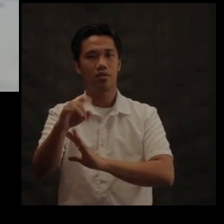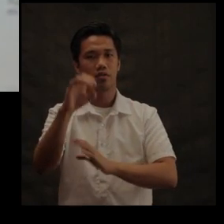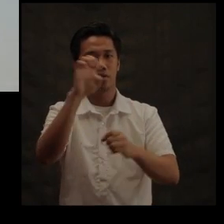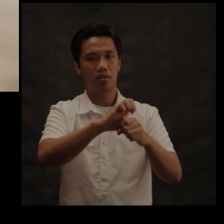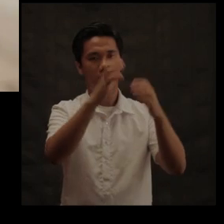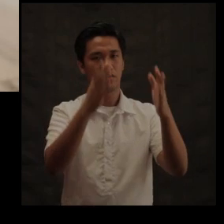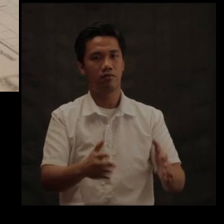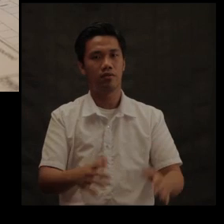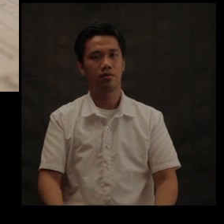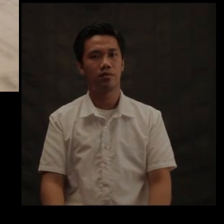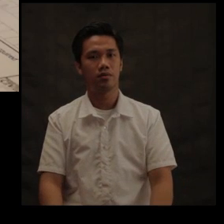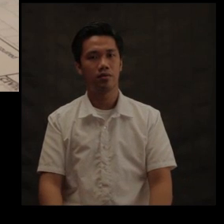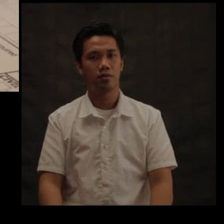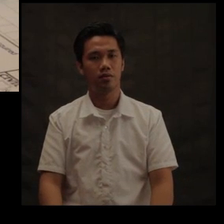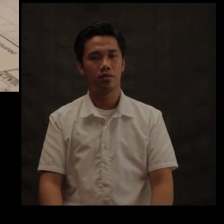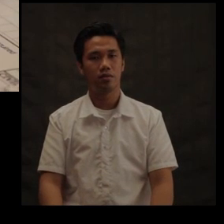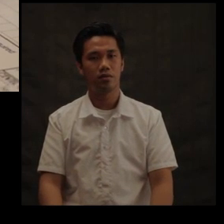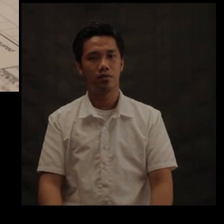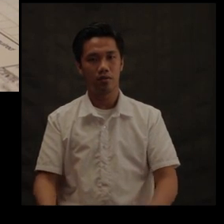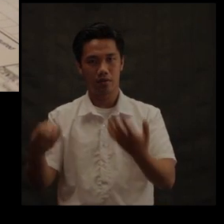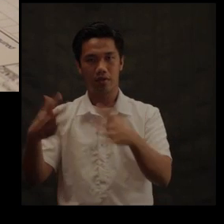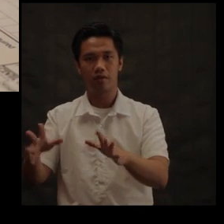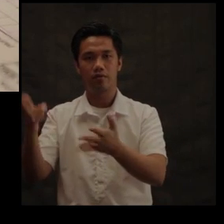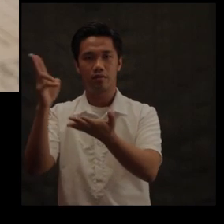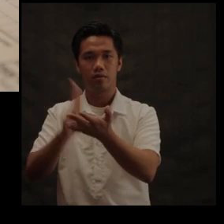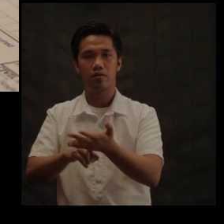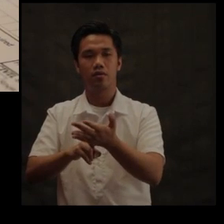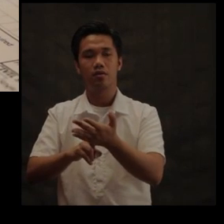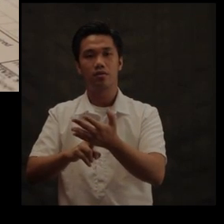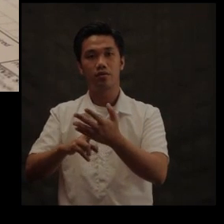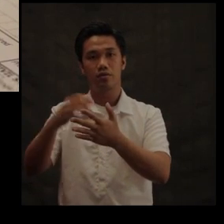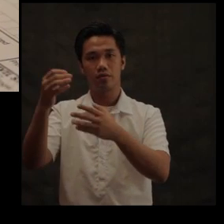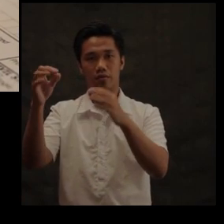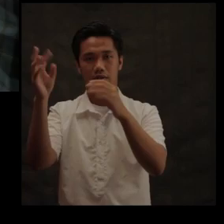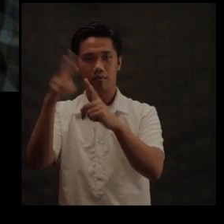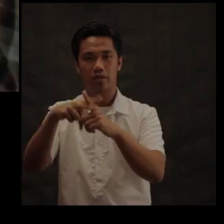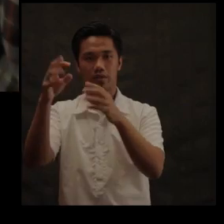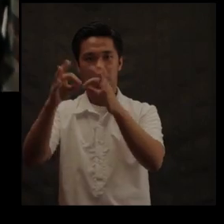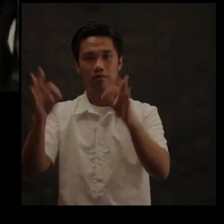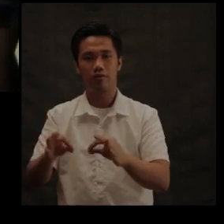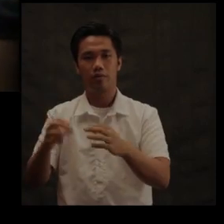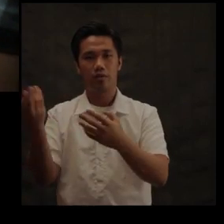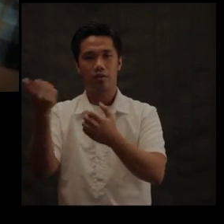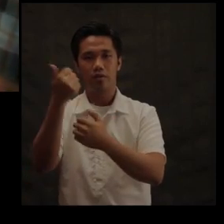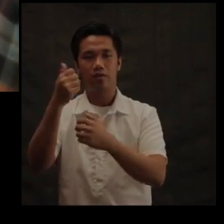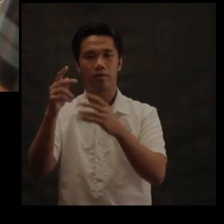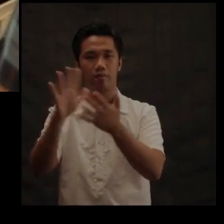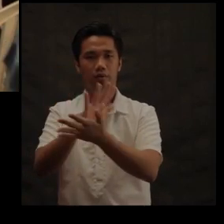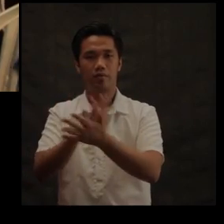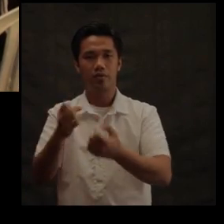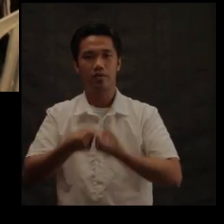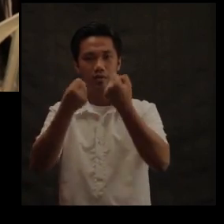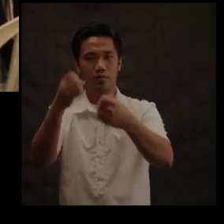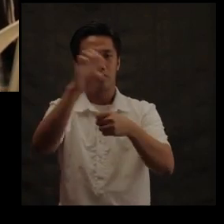officer, then accomplishing the application form and supplementary data section, and then submitting these to the